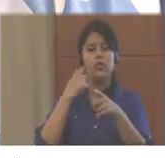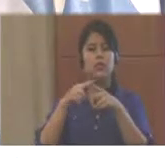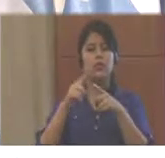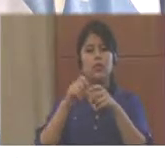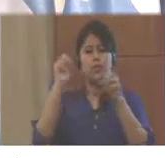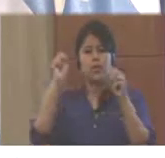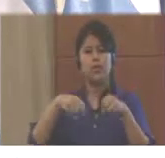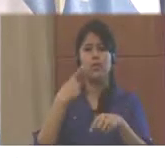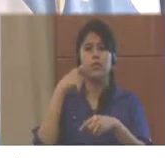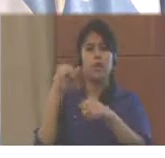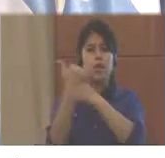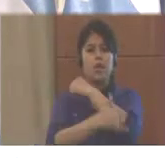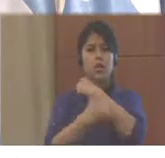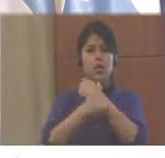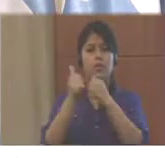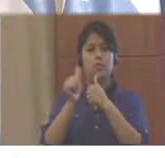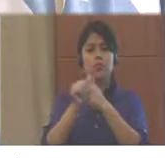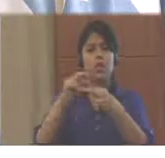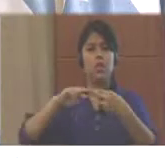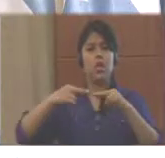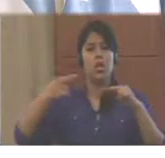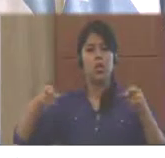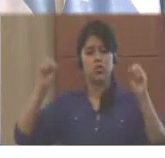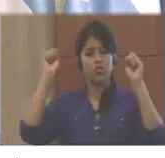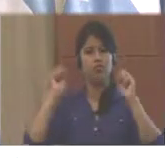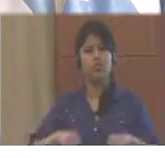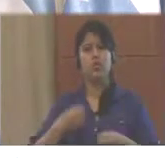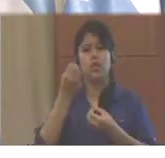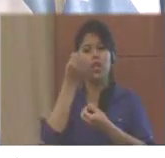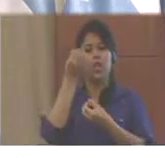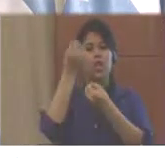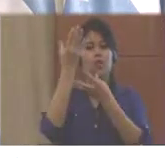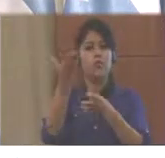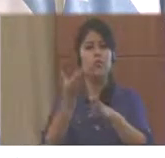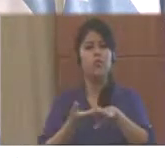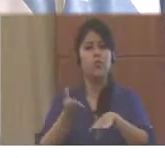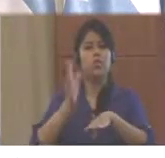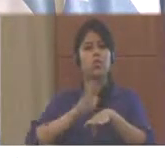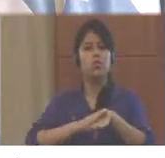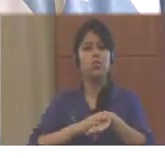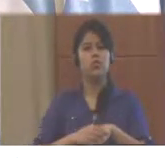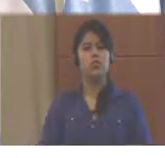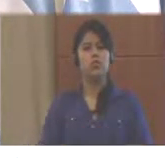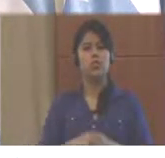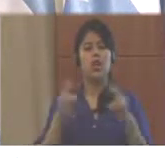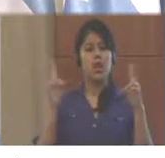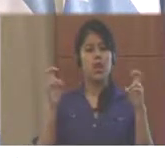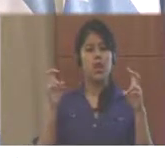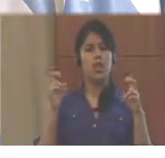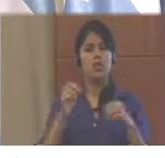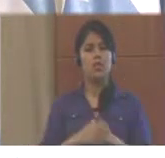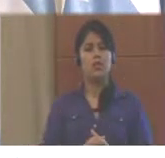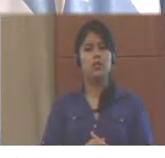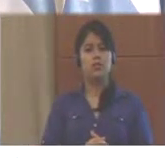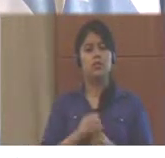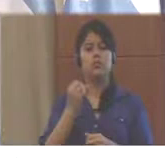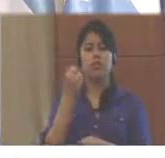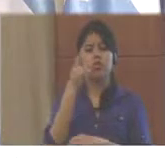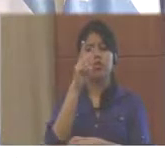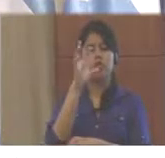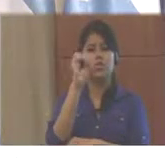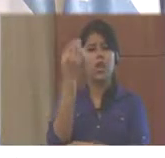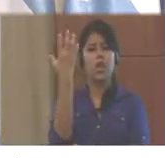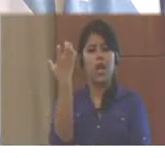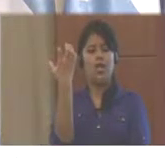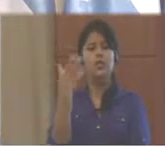of action post-2015. This monitoring and evaluation system will also be a means to ensure accountability of the CDM